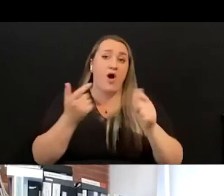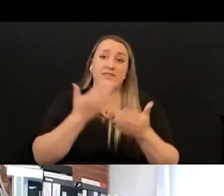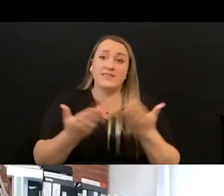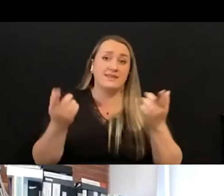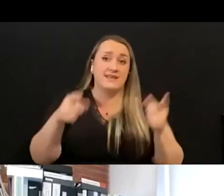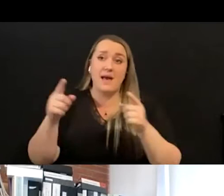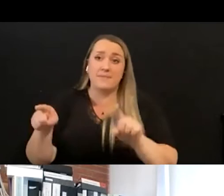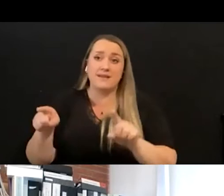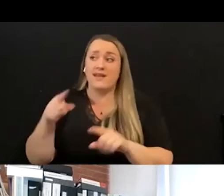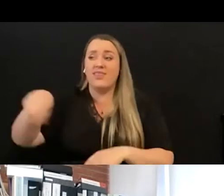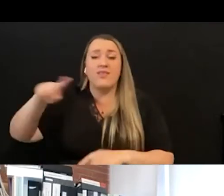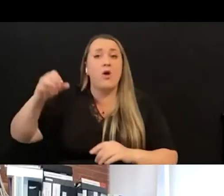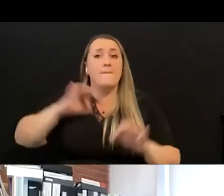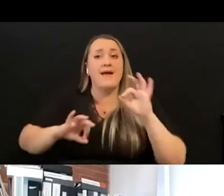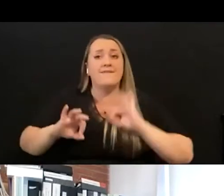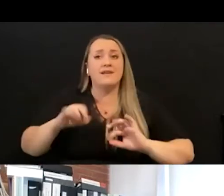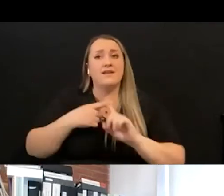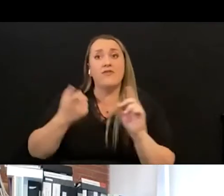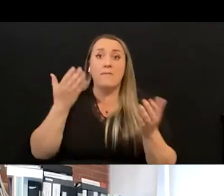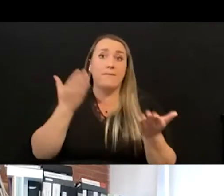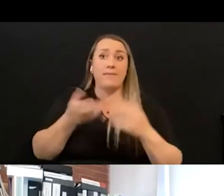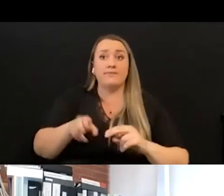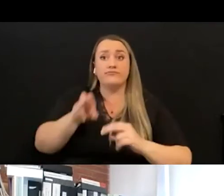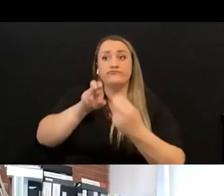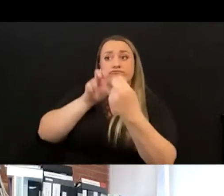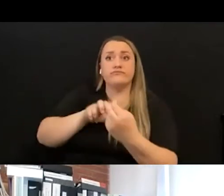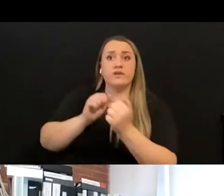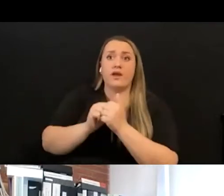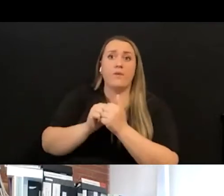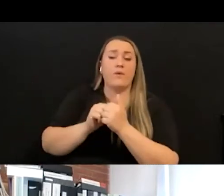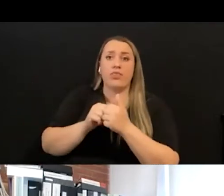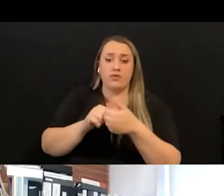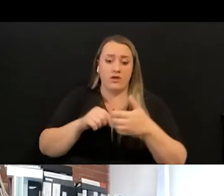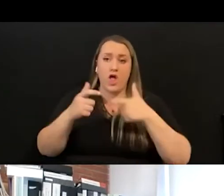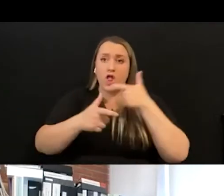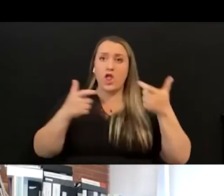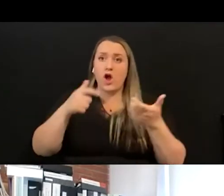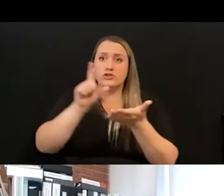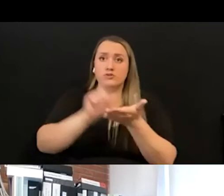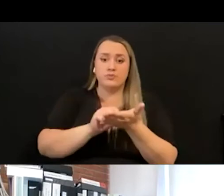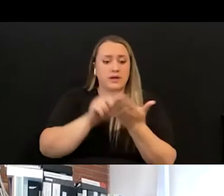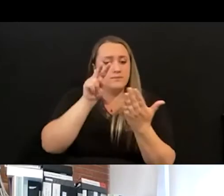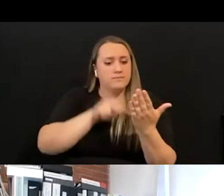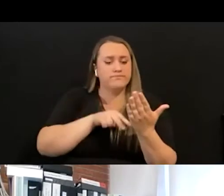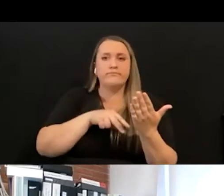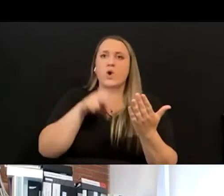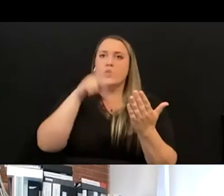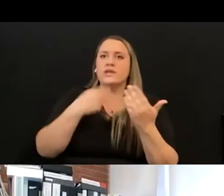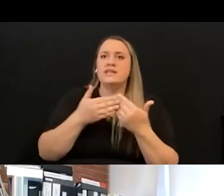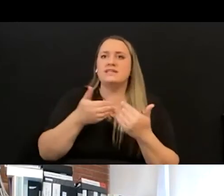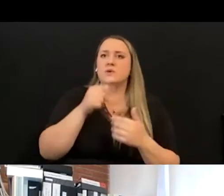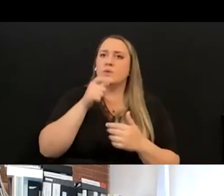from maybe sitting down with large print labels to read easier, who are enjoying the artists'